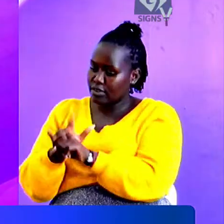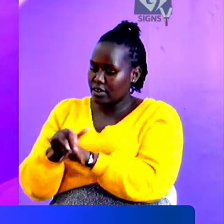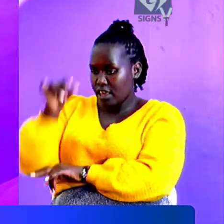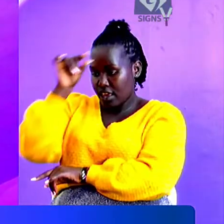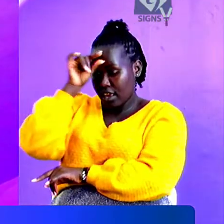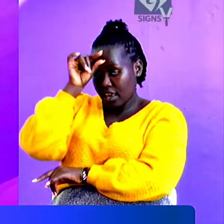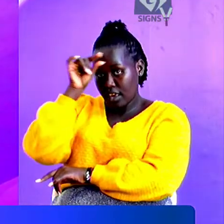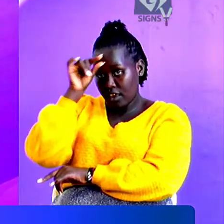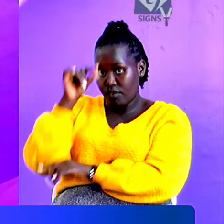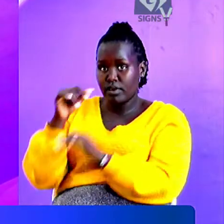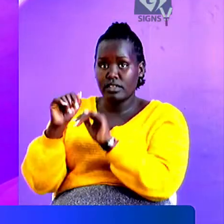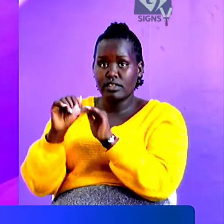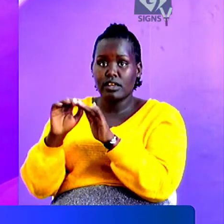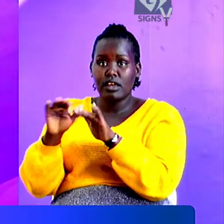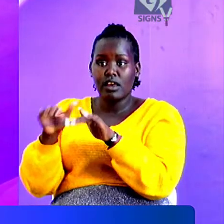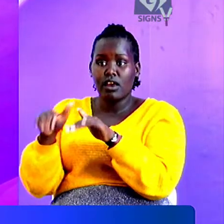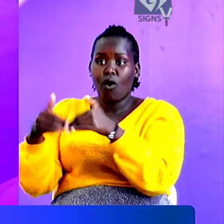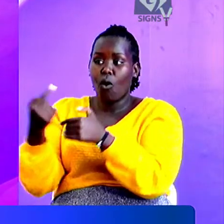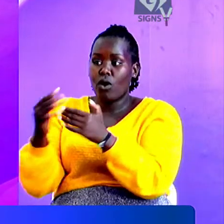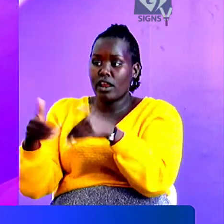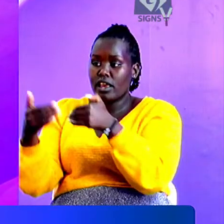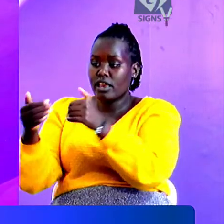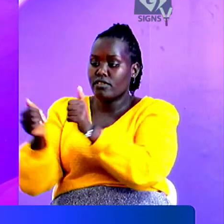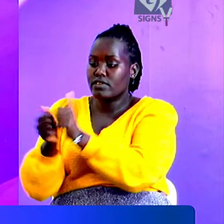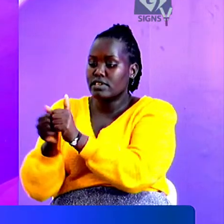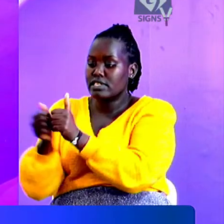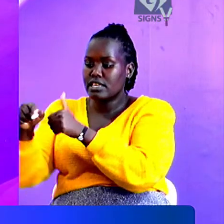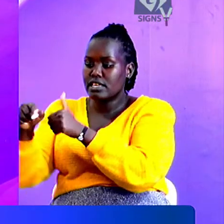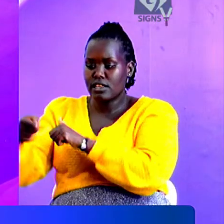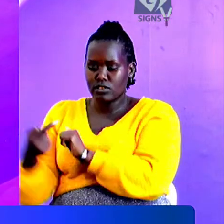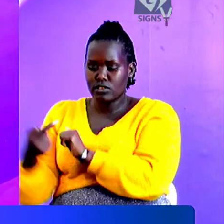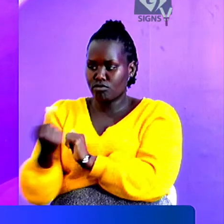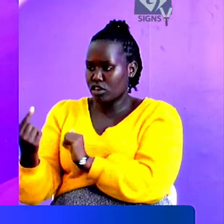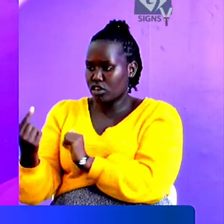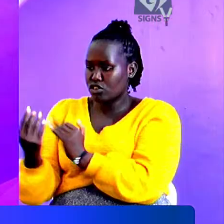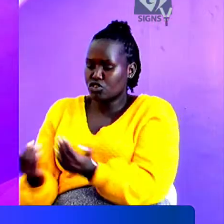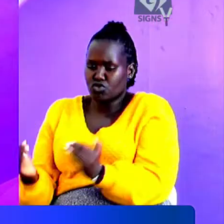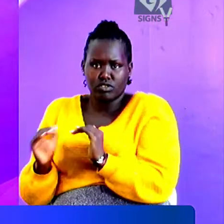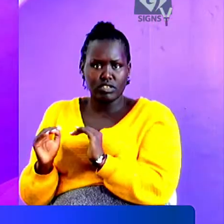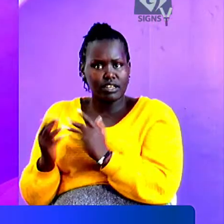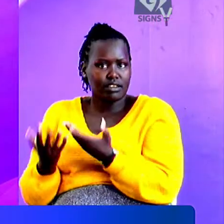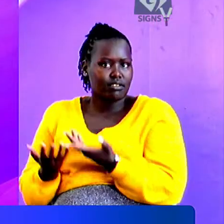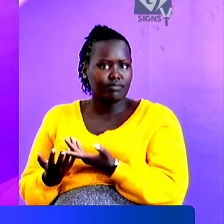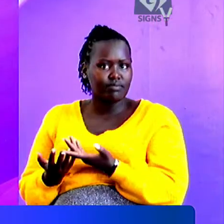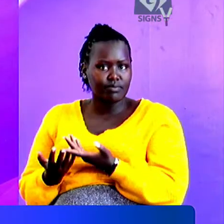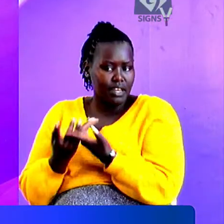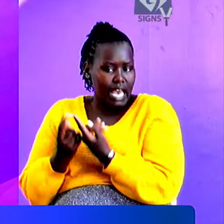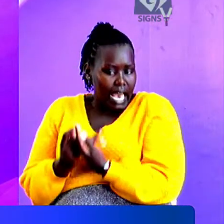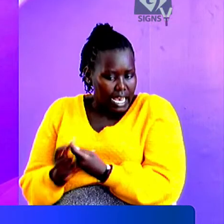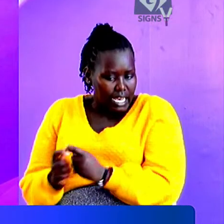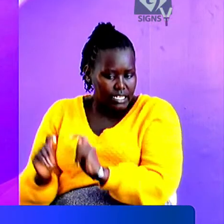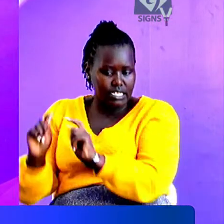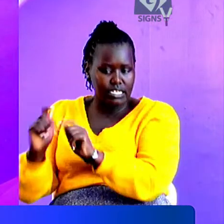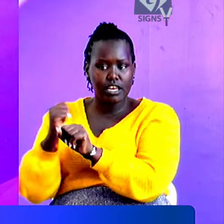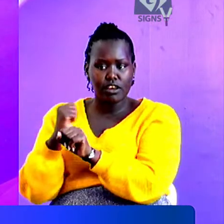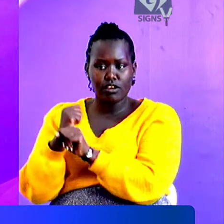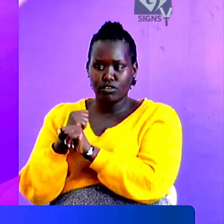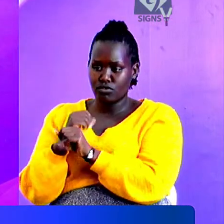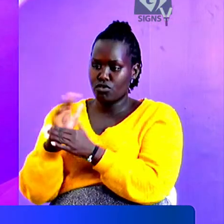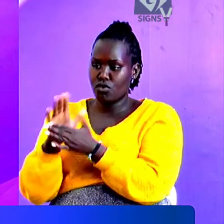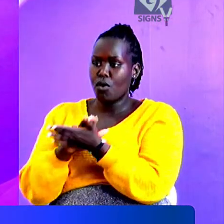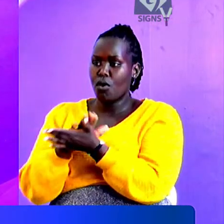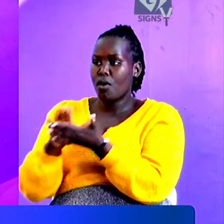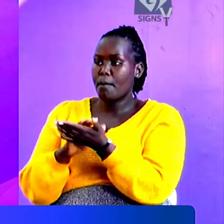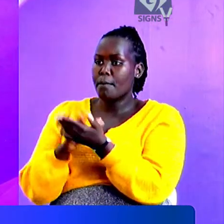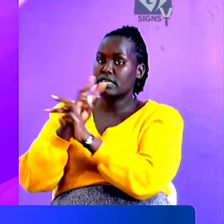only, accommodate 16,000 per child. All right. I was trying to do a basic math.